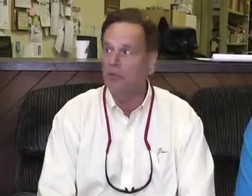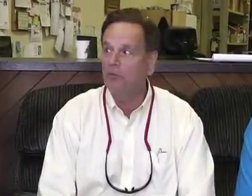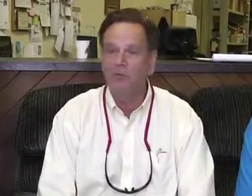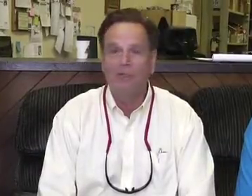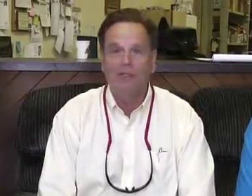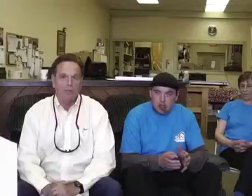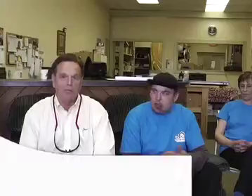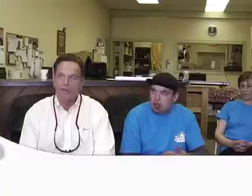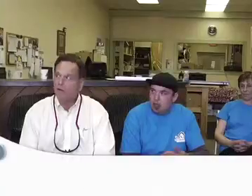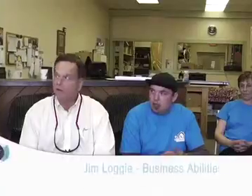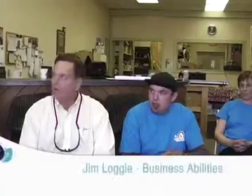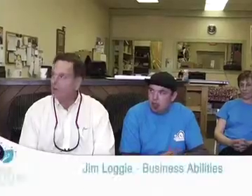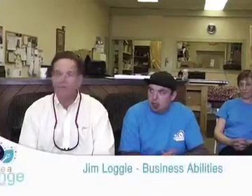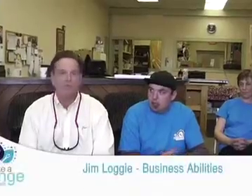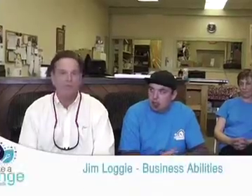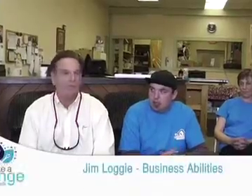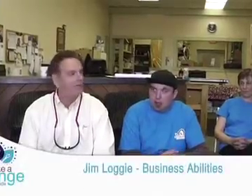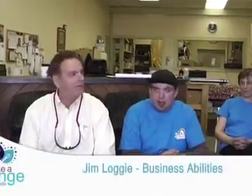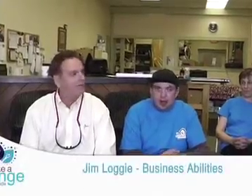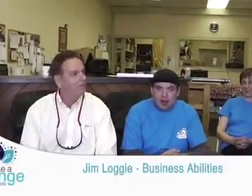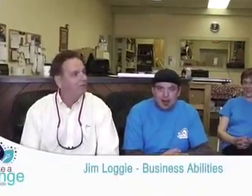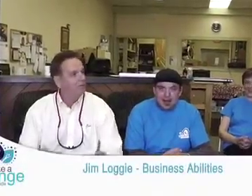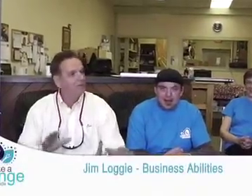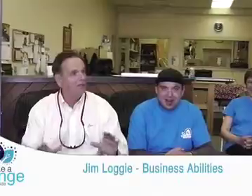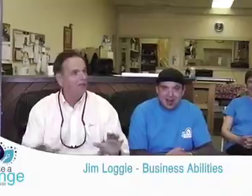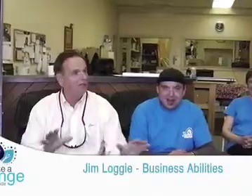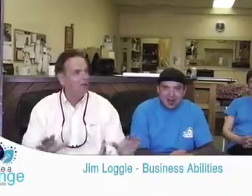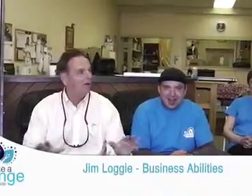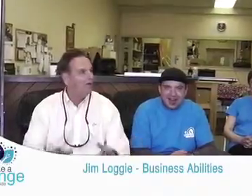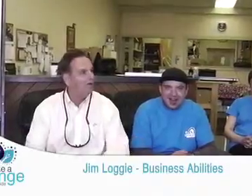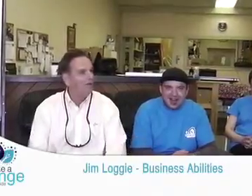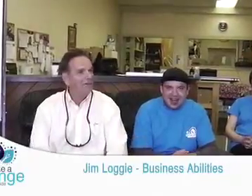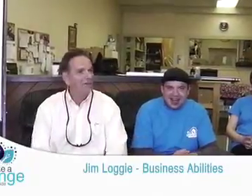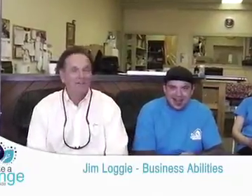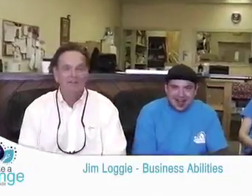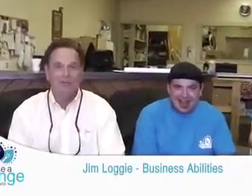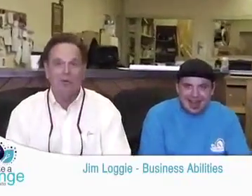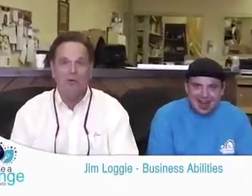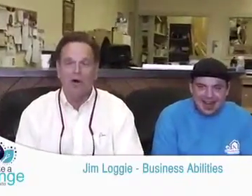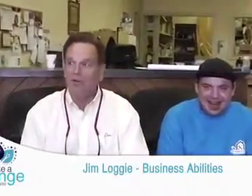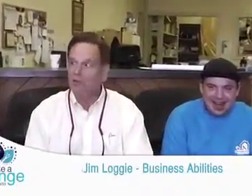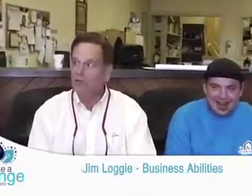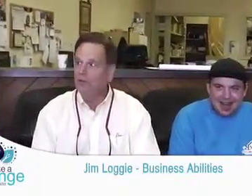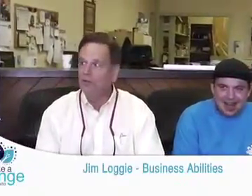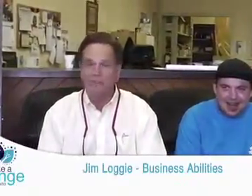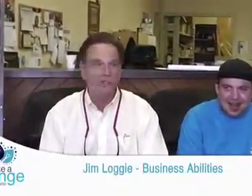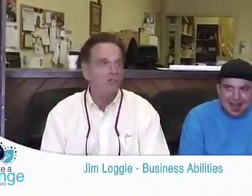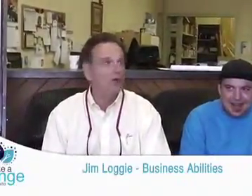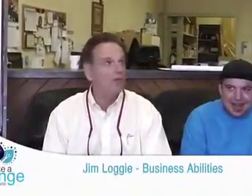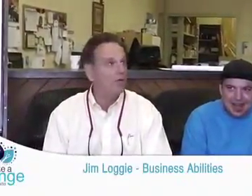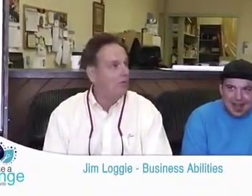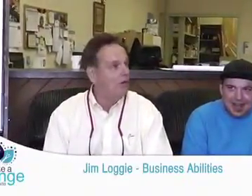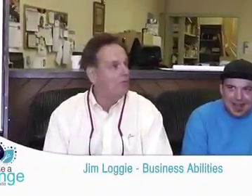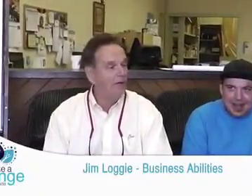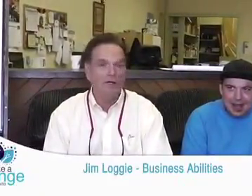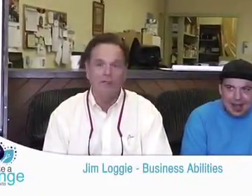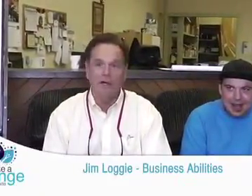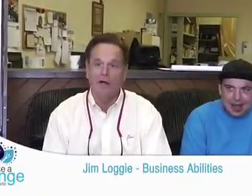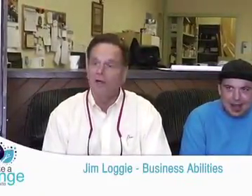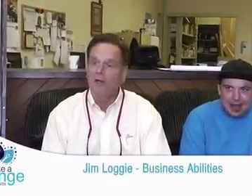KIP Group. I mean, I call you guys the Kipsters. I give you that millennium flair. So the Kootenay Initiative